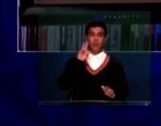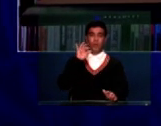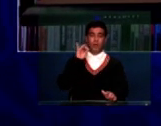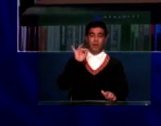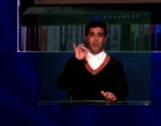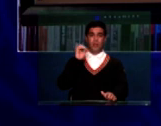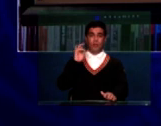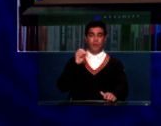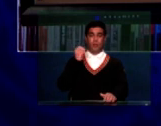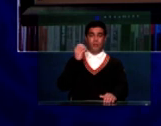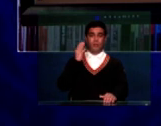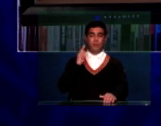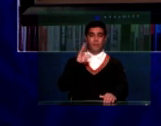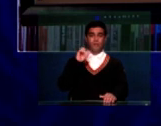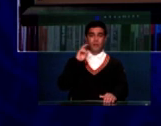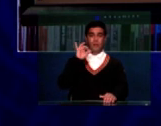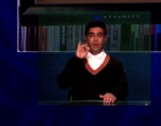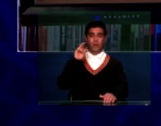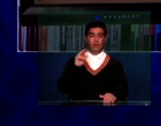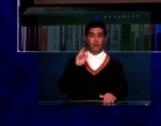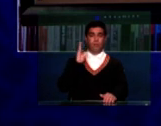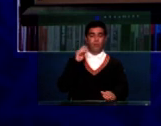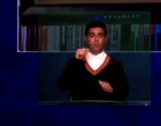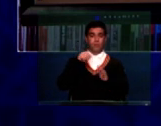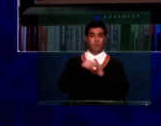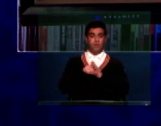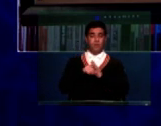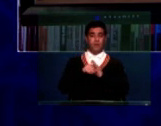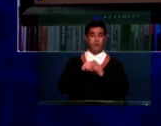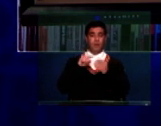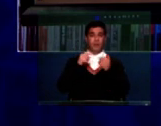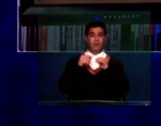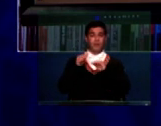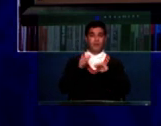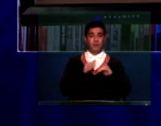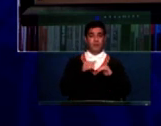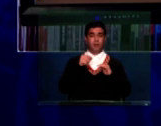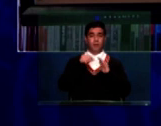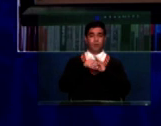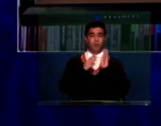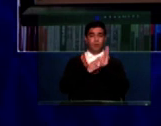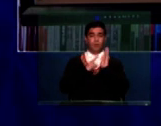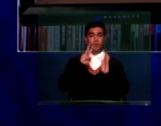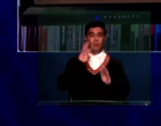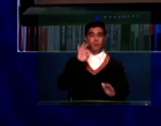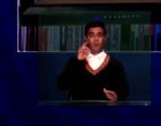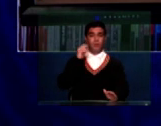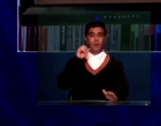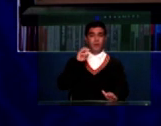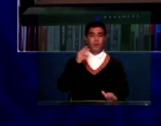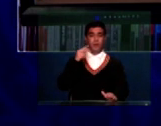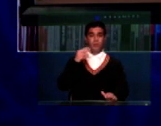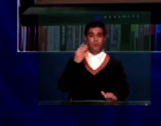15 ta vodorod molekulasi hosil bo'ldi. Reaksiyadan keyin 9 ta manganat iyoni, 24 ta